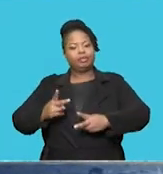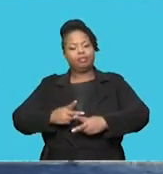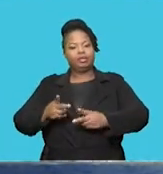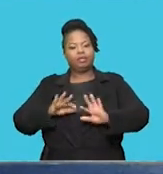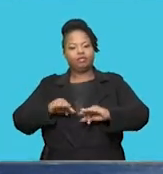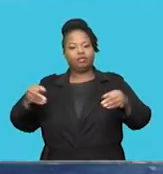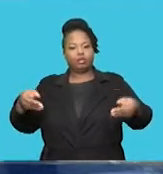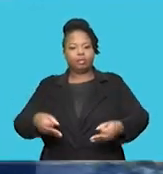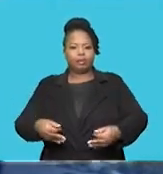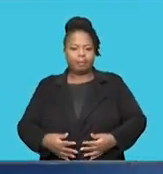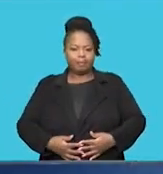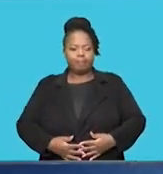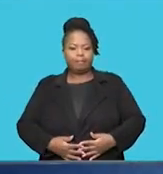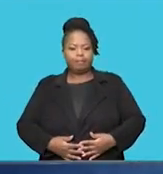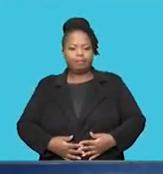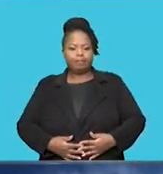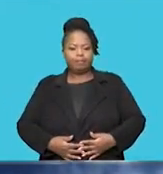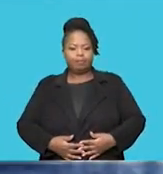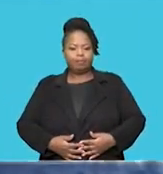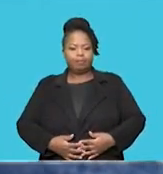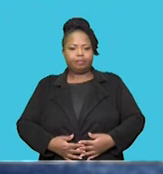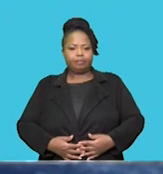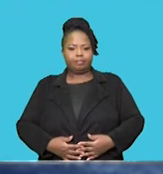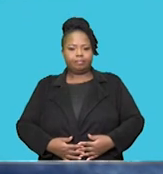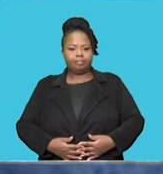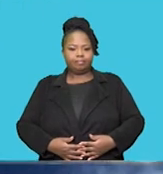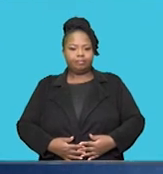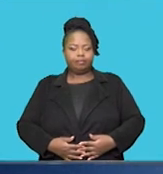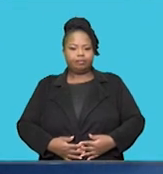namalungiselelo ezindabeni. Soweto TV,